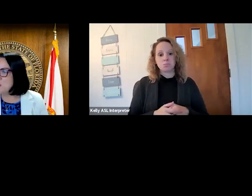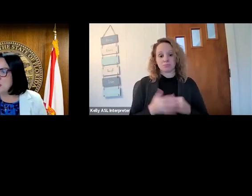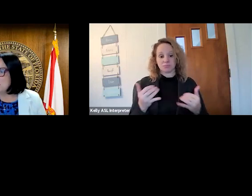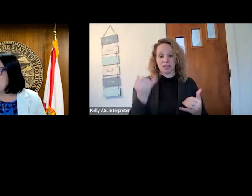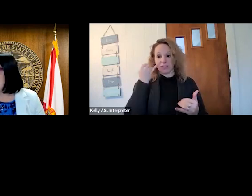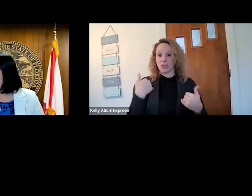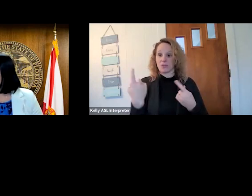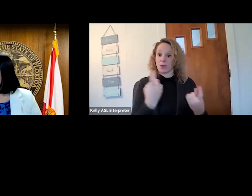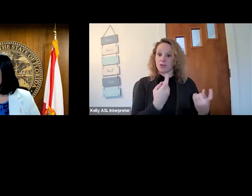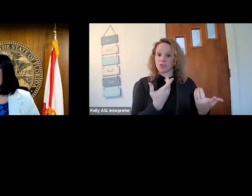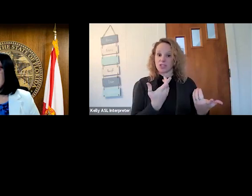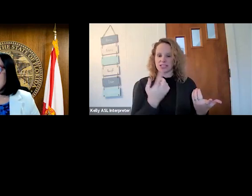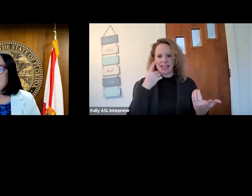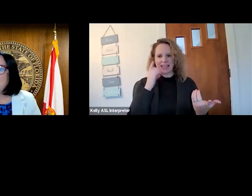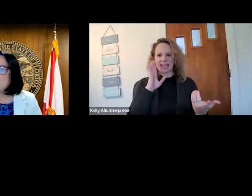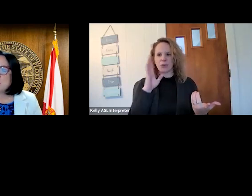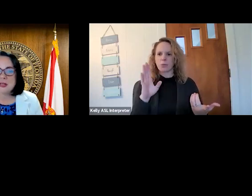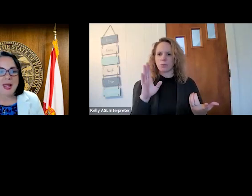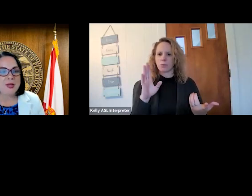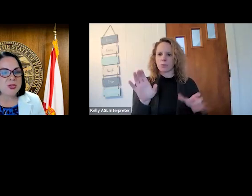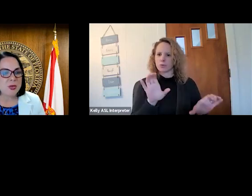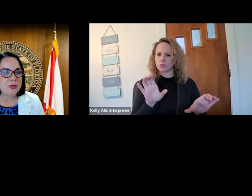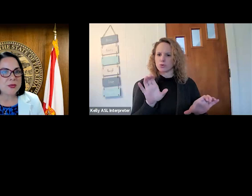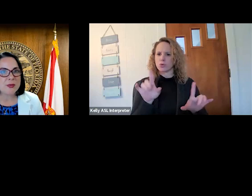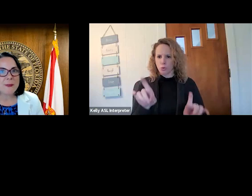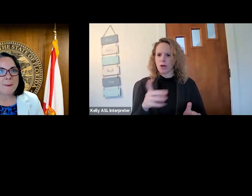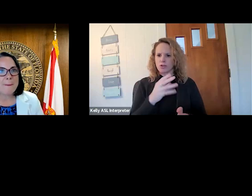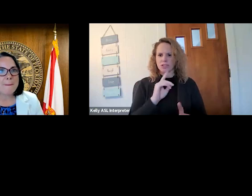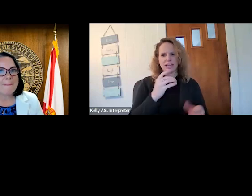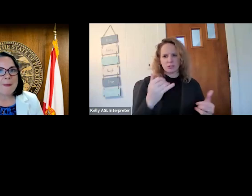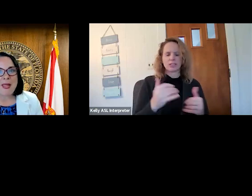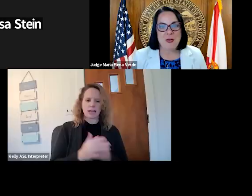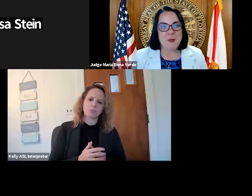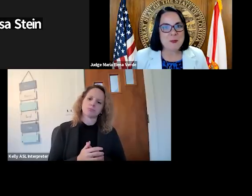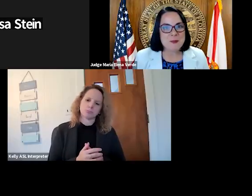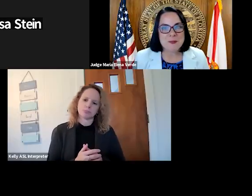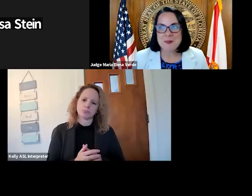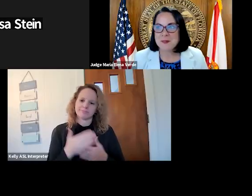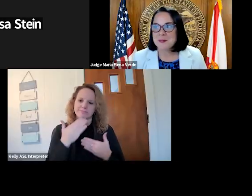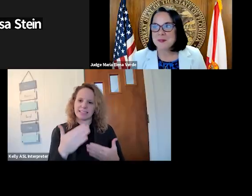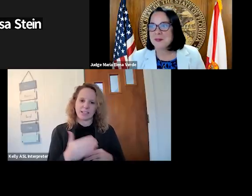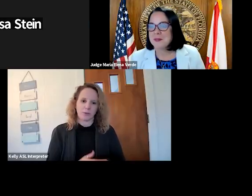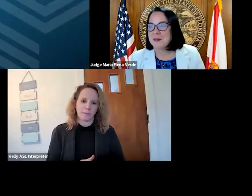any questions, I think we're going to go to questions and answer. Thank you.